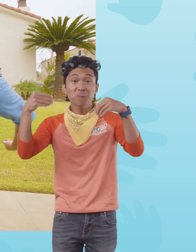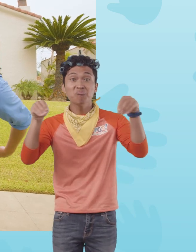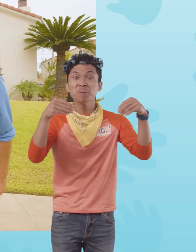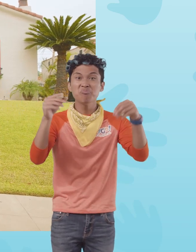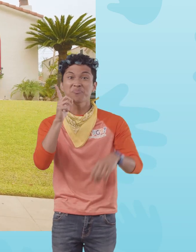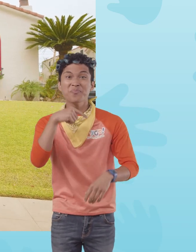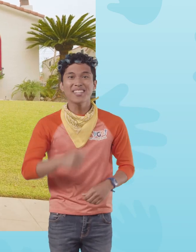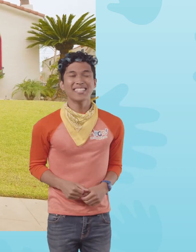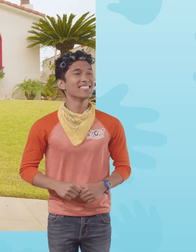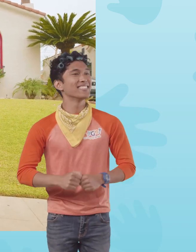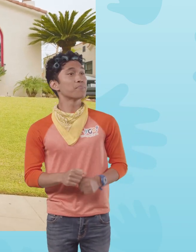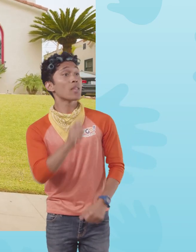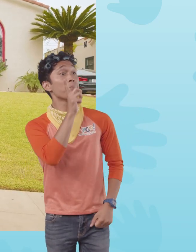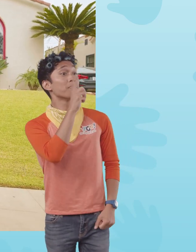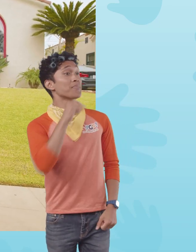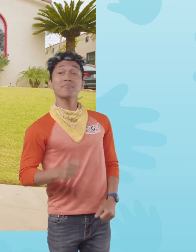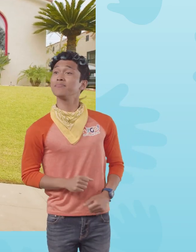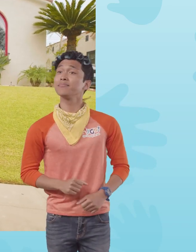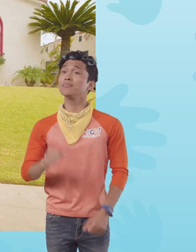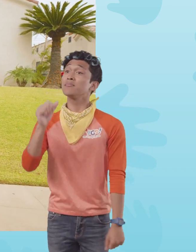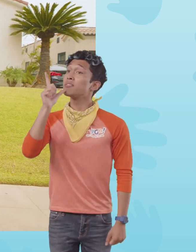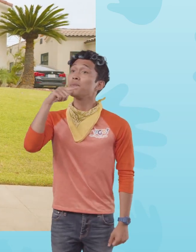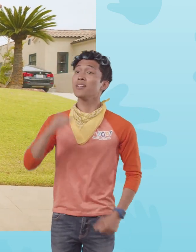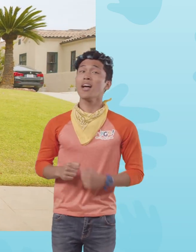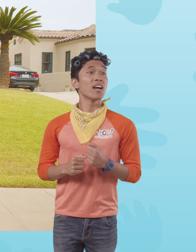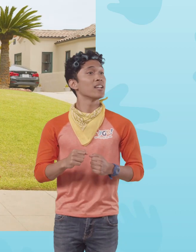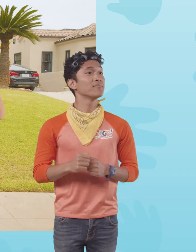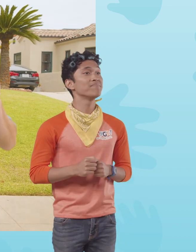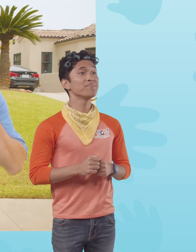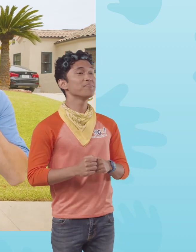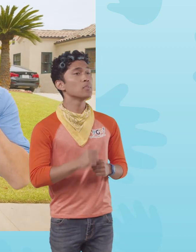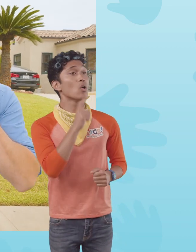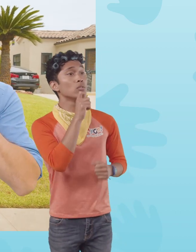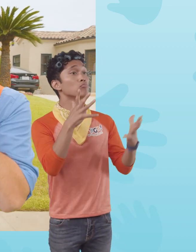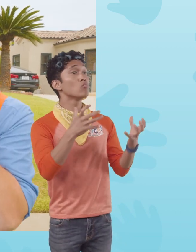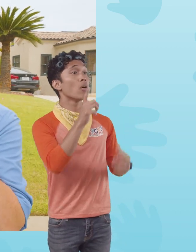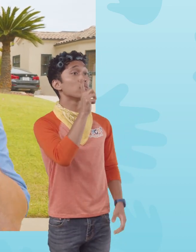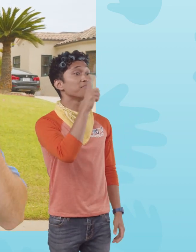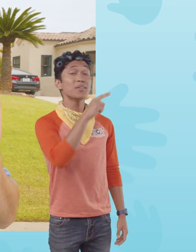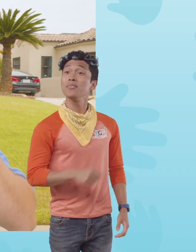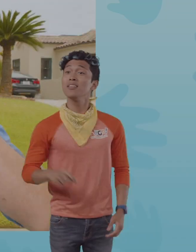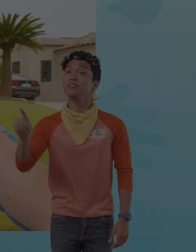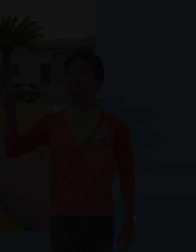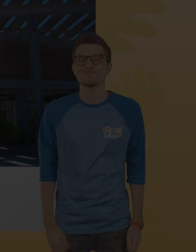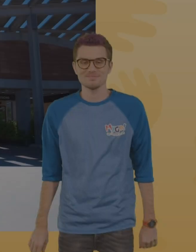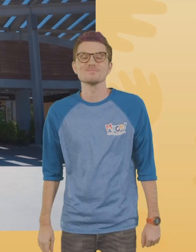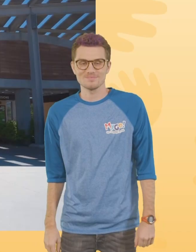some more lemonade. Lemonade! Lemonade! Who wants some